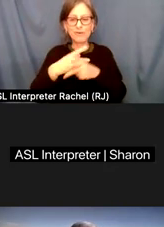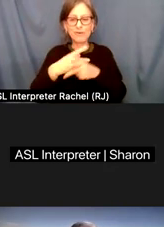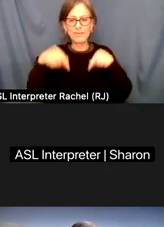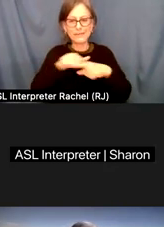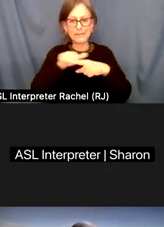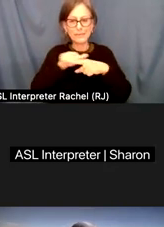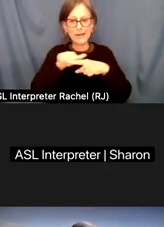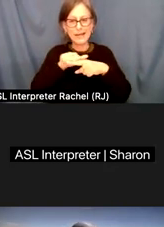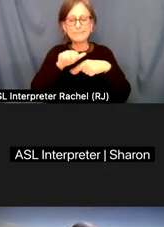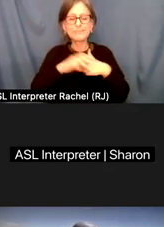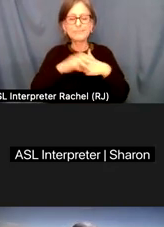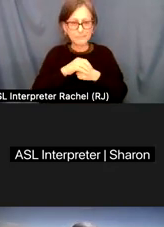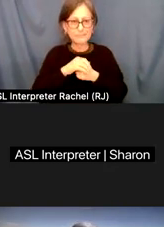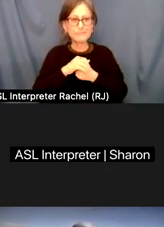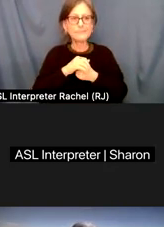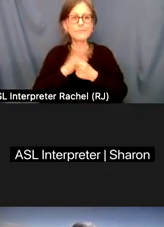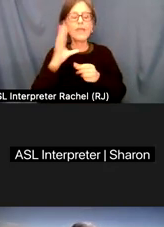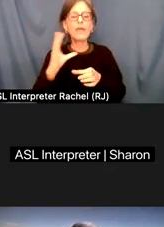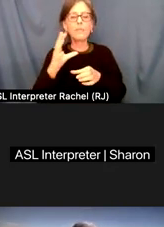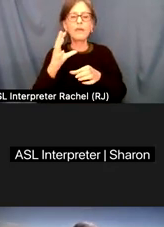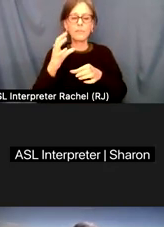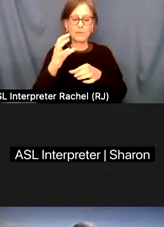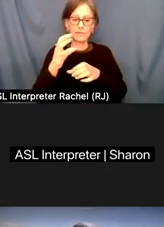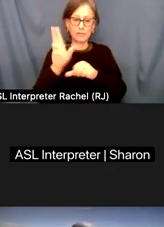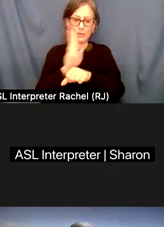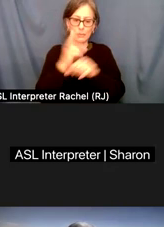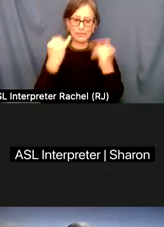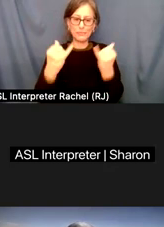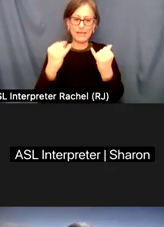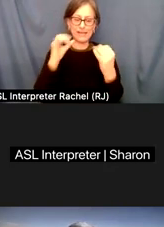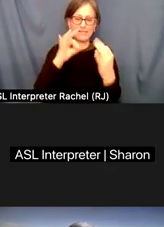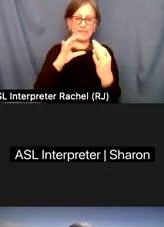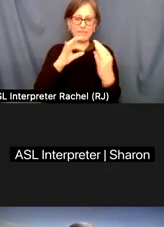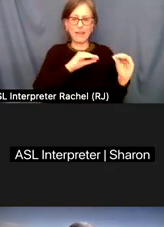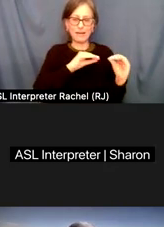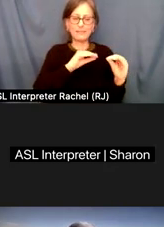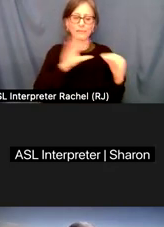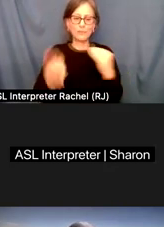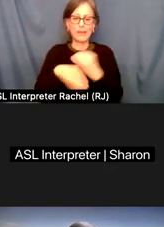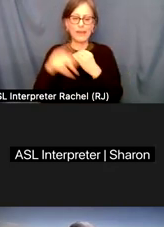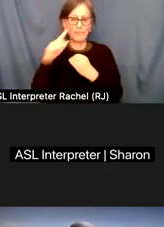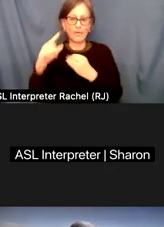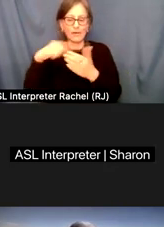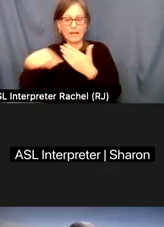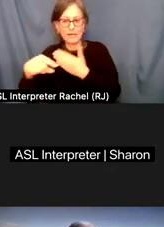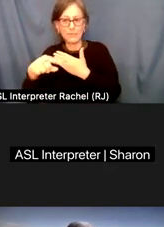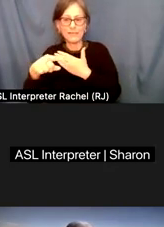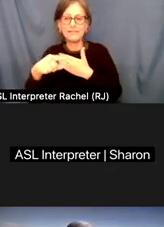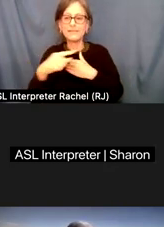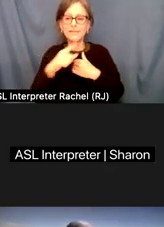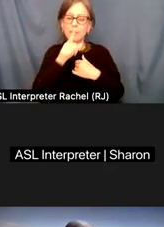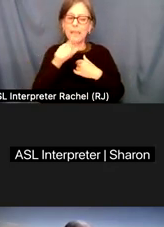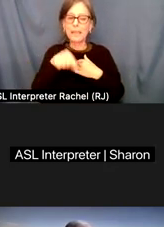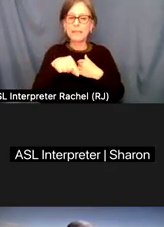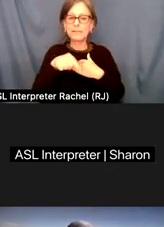training, and we will take some of the feedback today and put that already into that training. So we're basically doing kind of